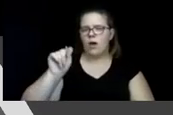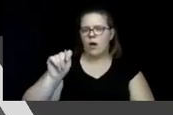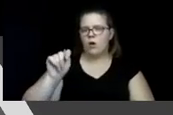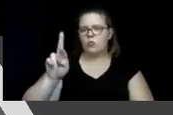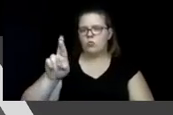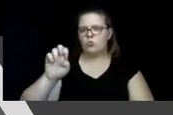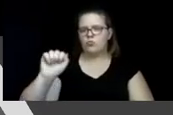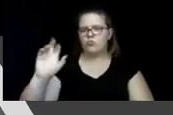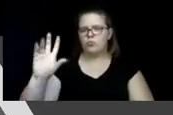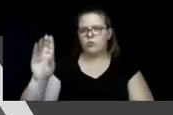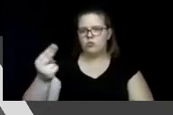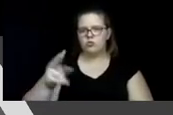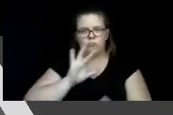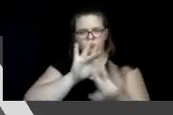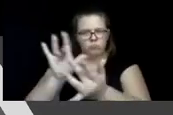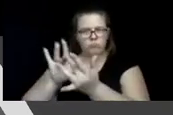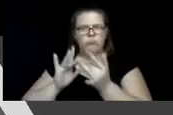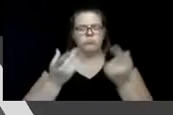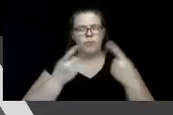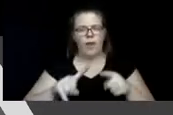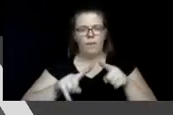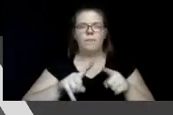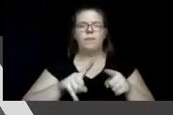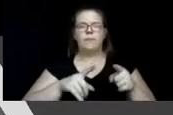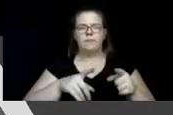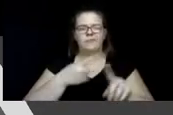from the medical perspective.